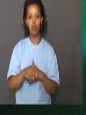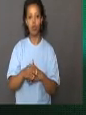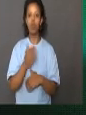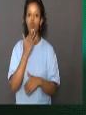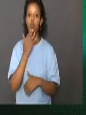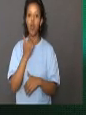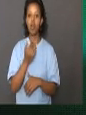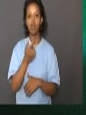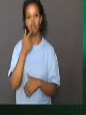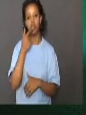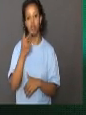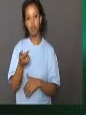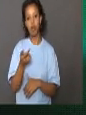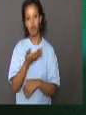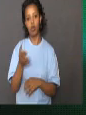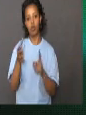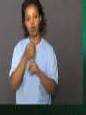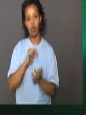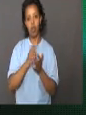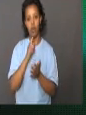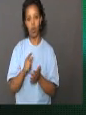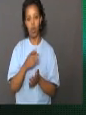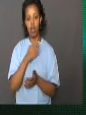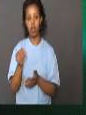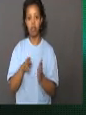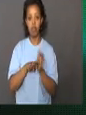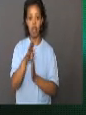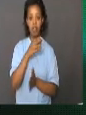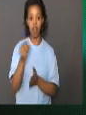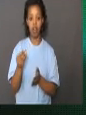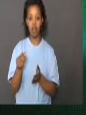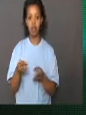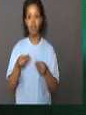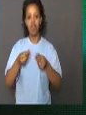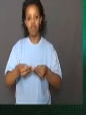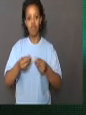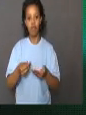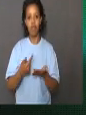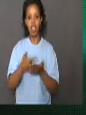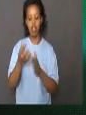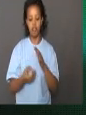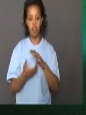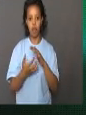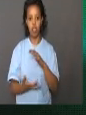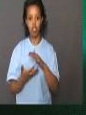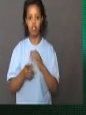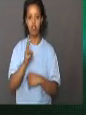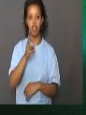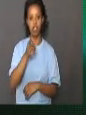sugar. Yeast and bacteria initiate the fermentation